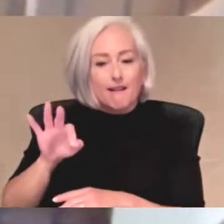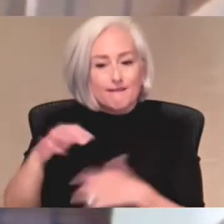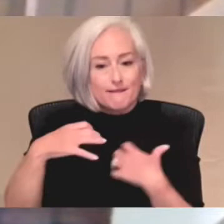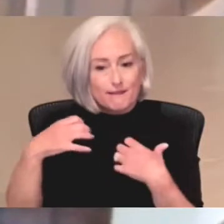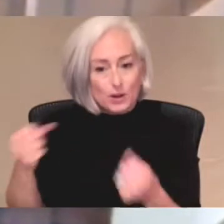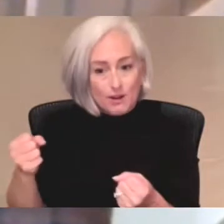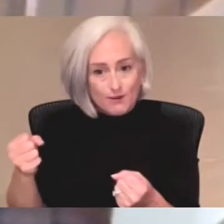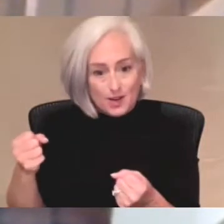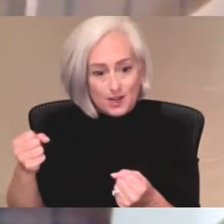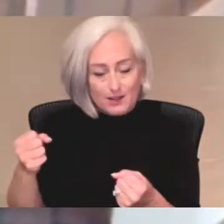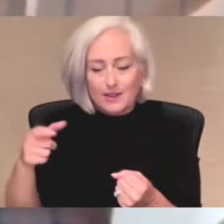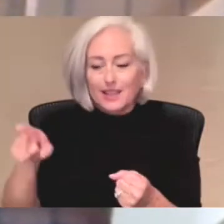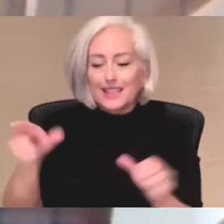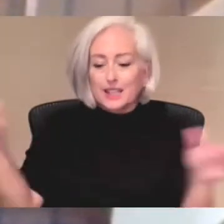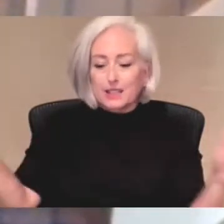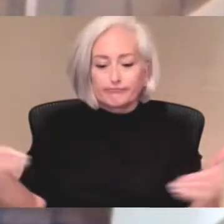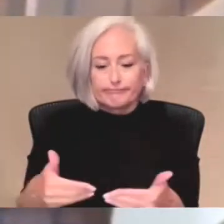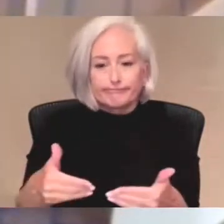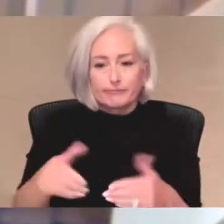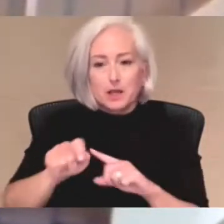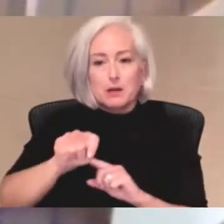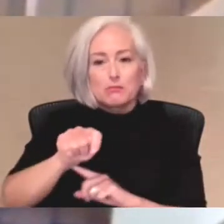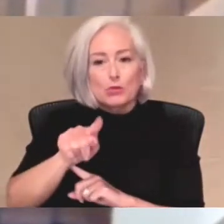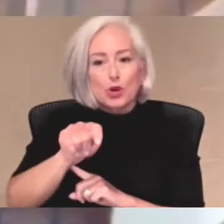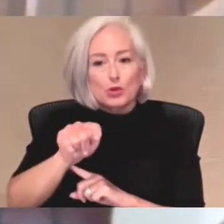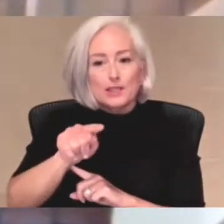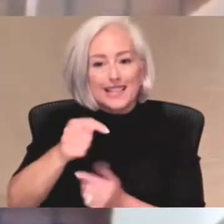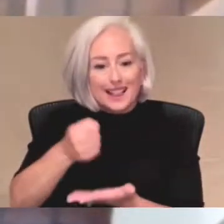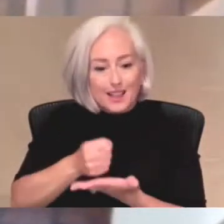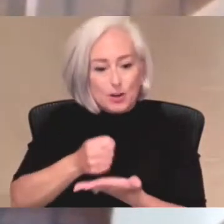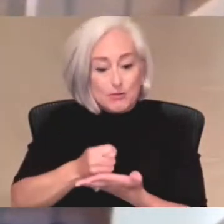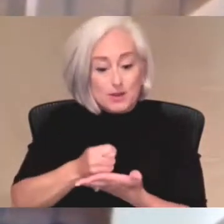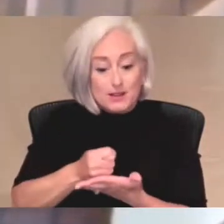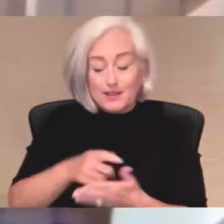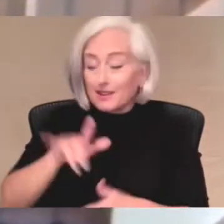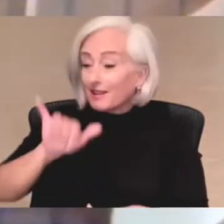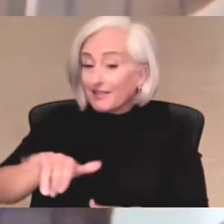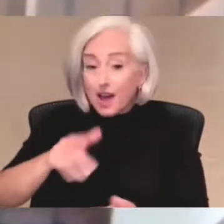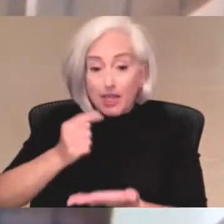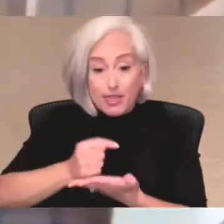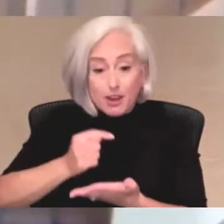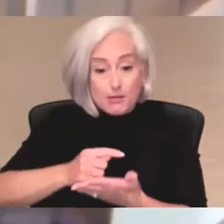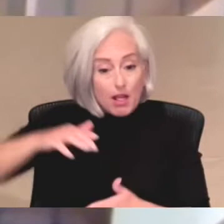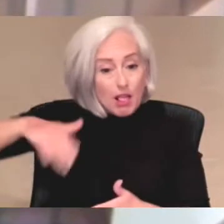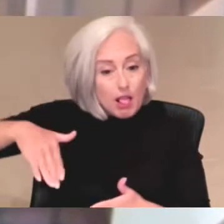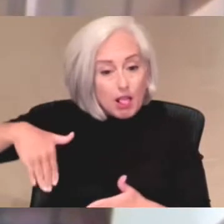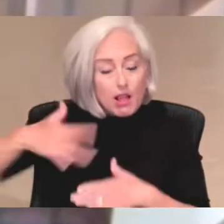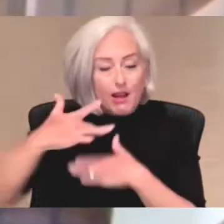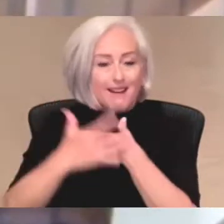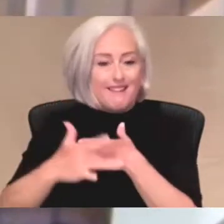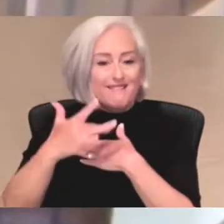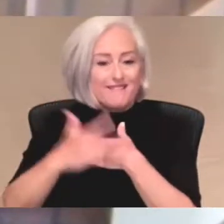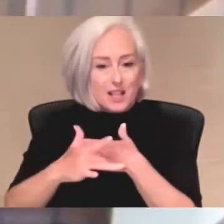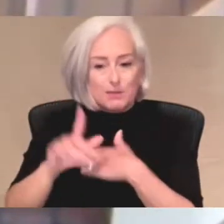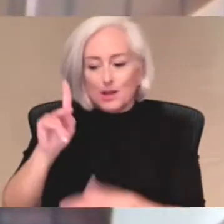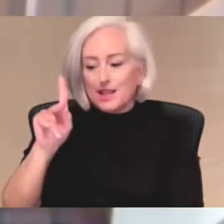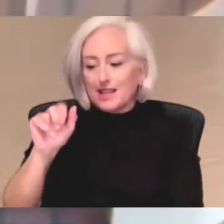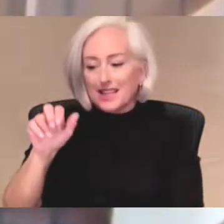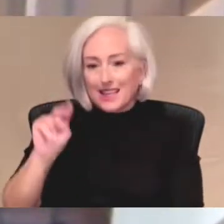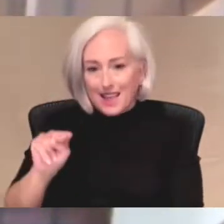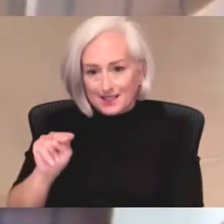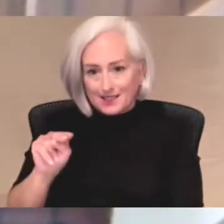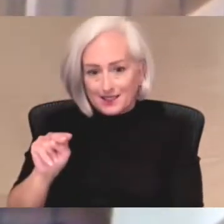therapy. It was not available yet in Kansas, but I was able to go to the Mayo Clinic